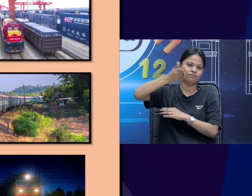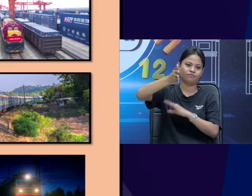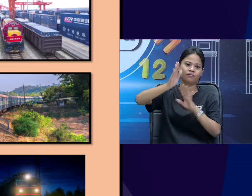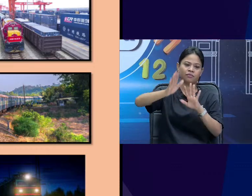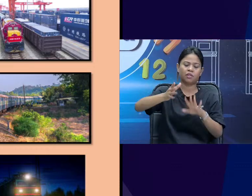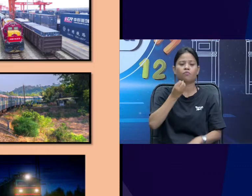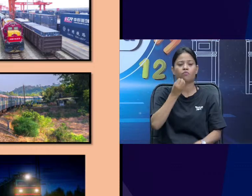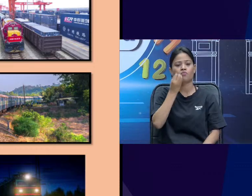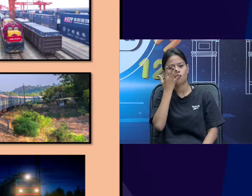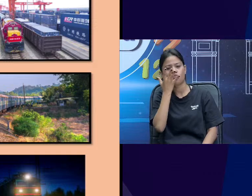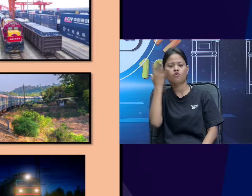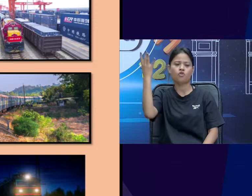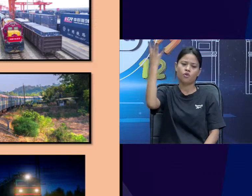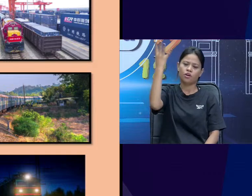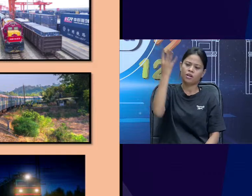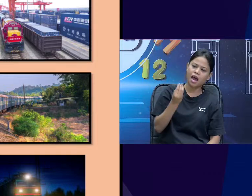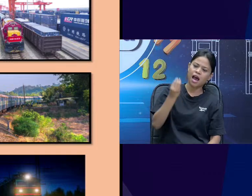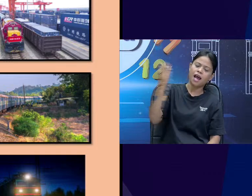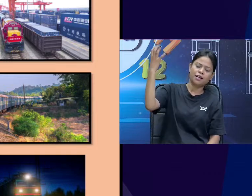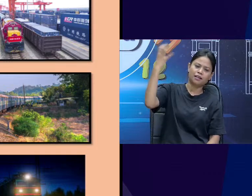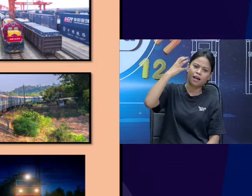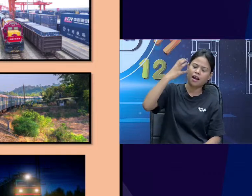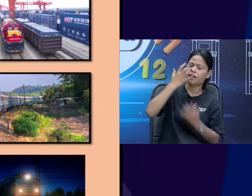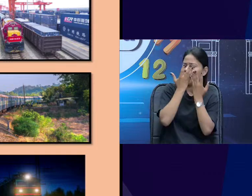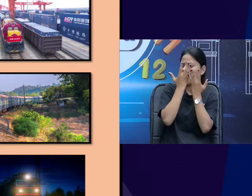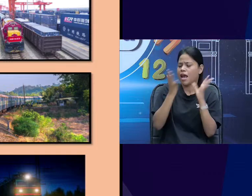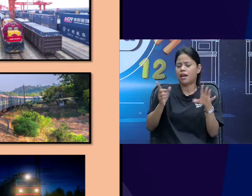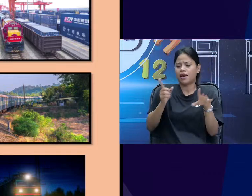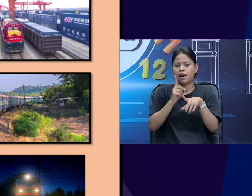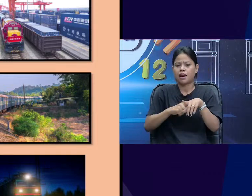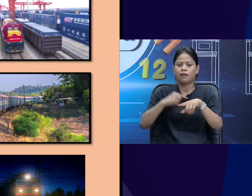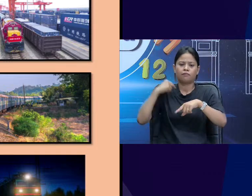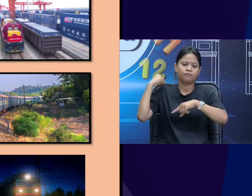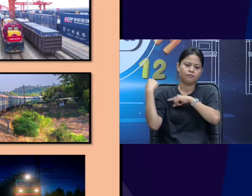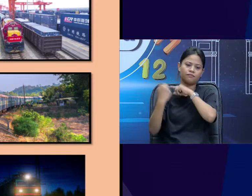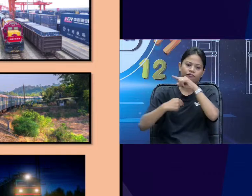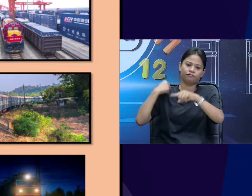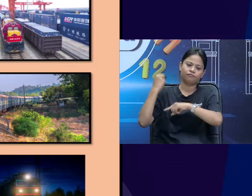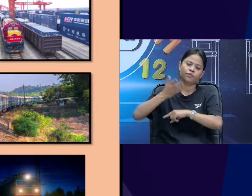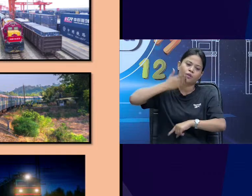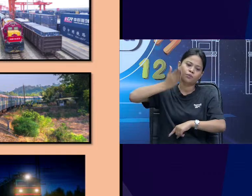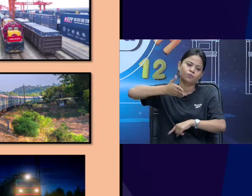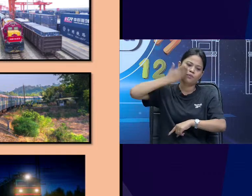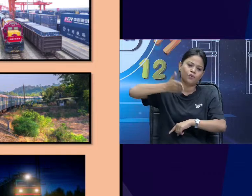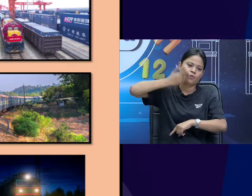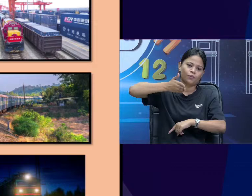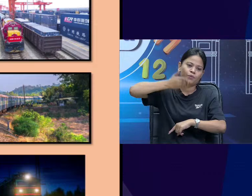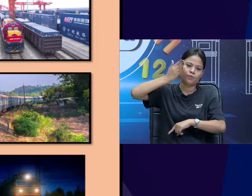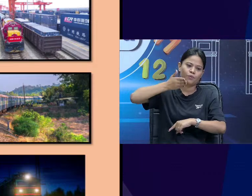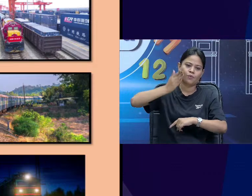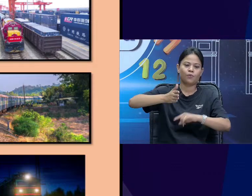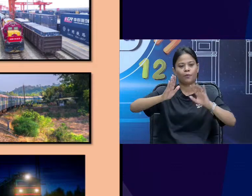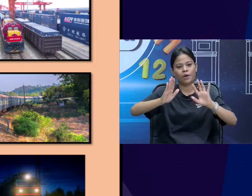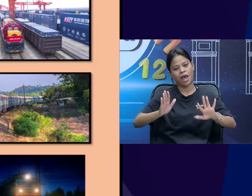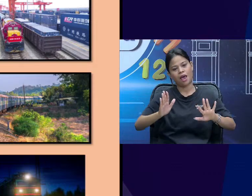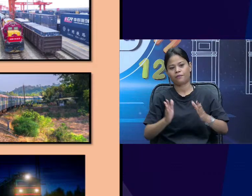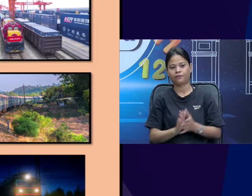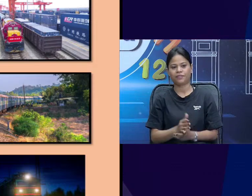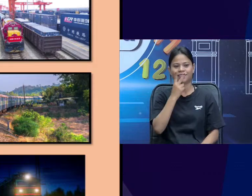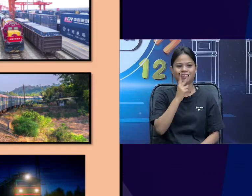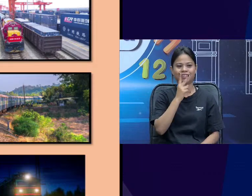darkness. It is full of dark, but yet the train is traveling. Then the train is going through dusk